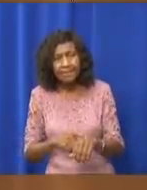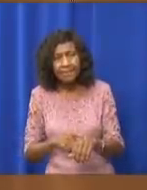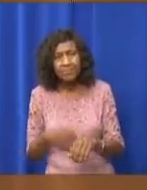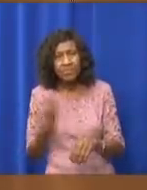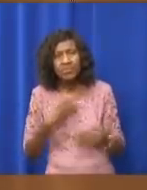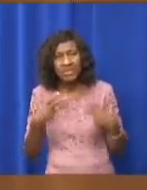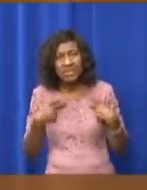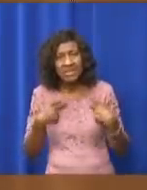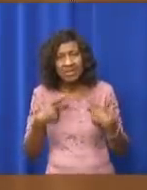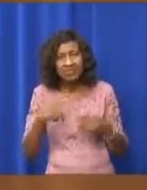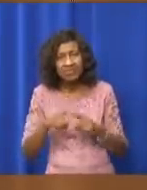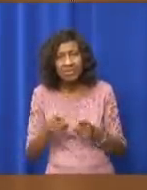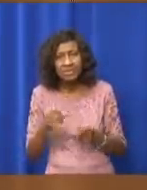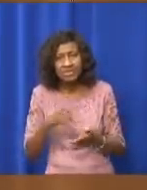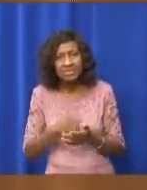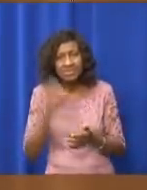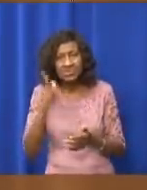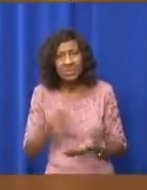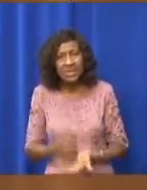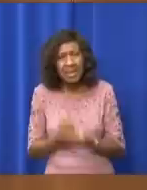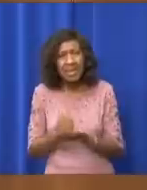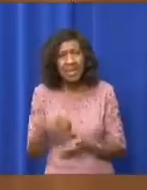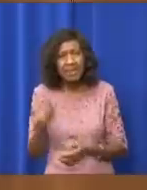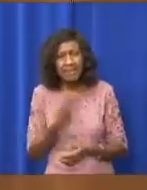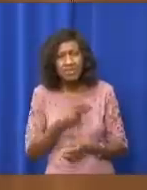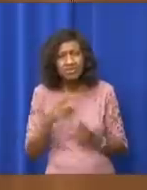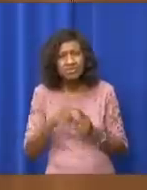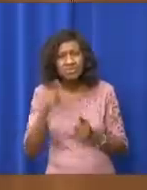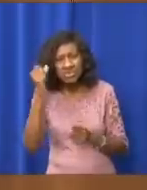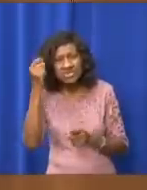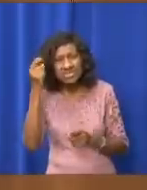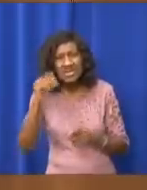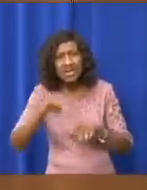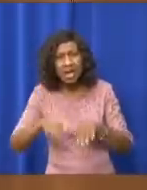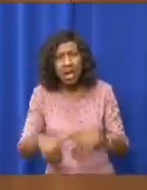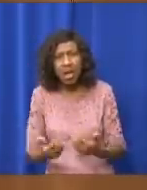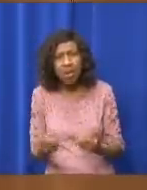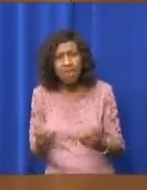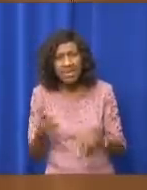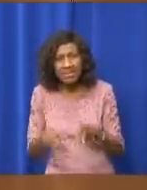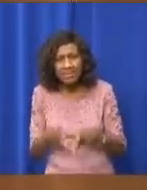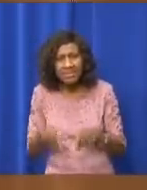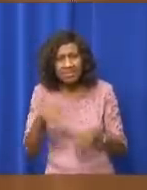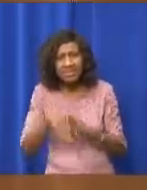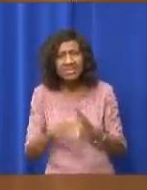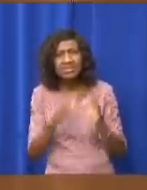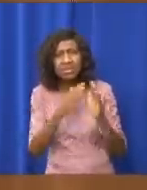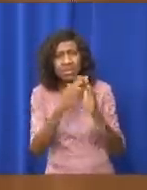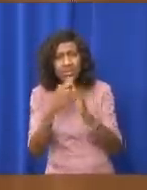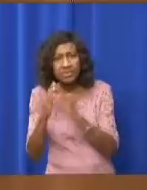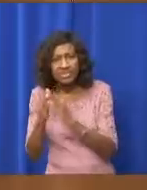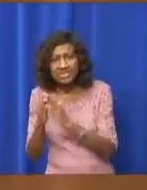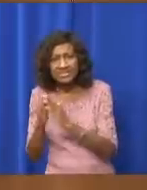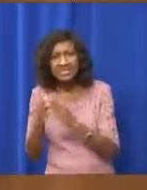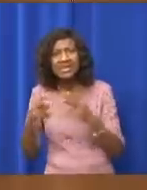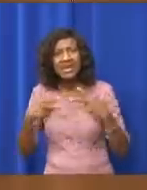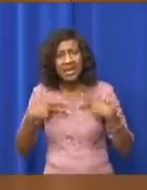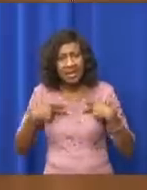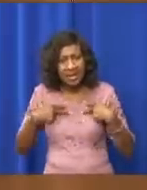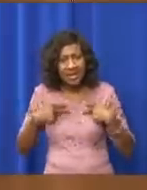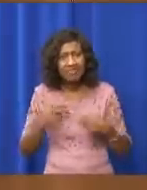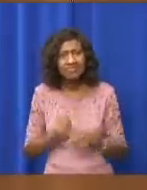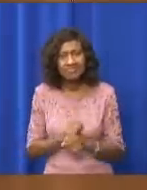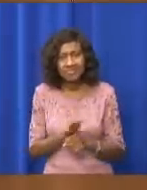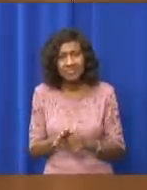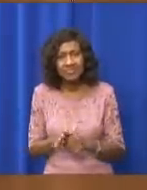give us some view as to how many people in the community have been affected. And it's likely that we're going to be